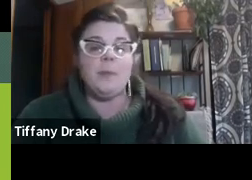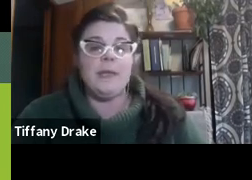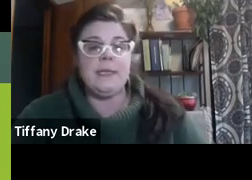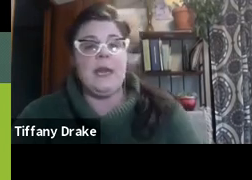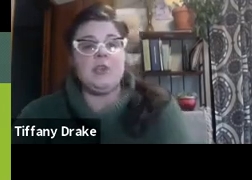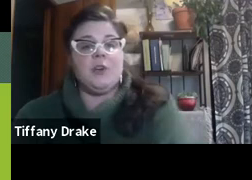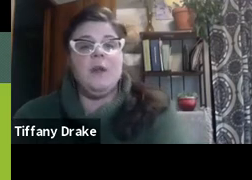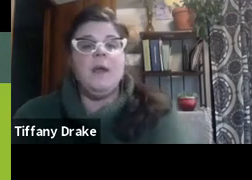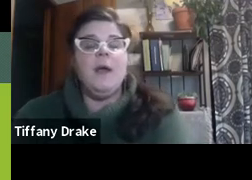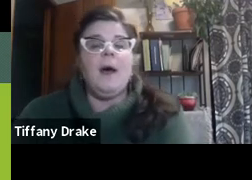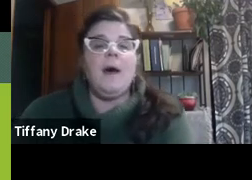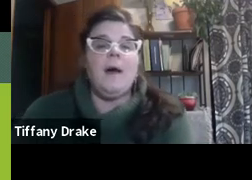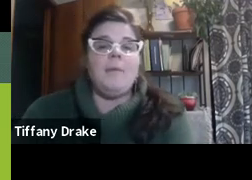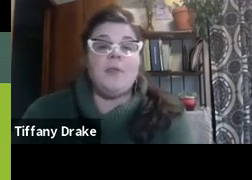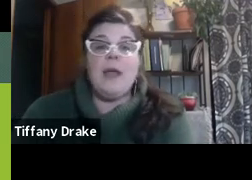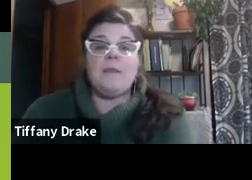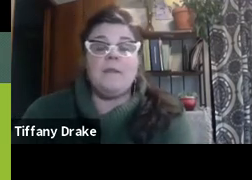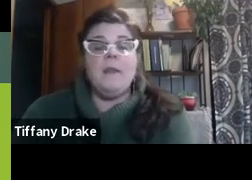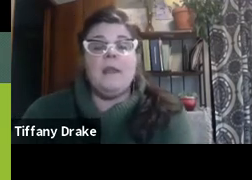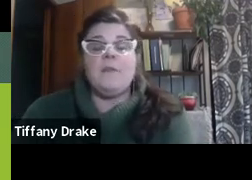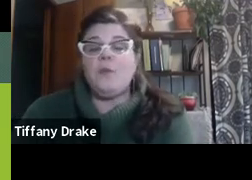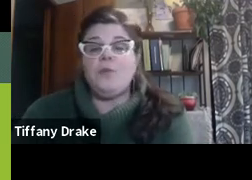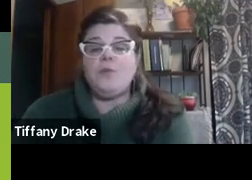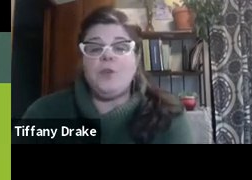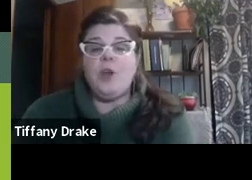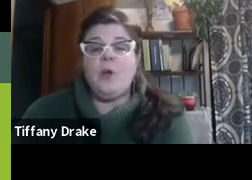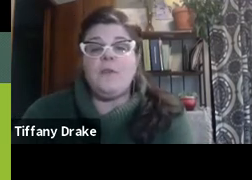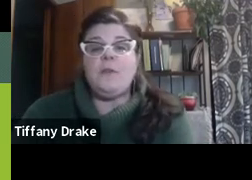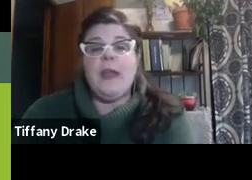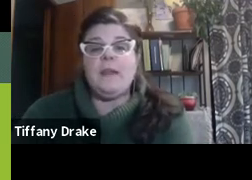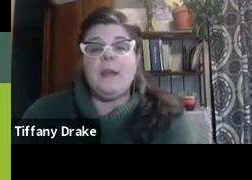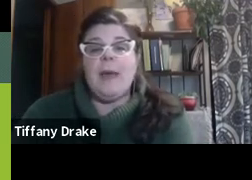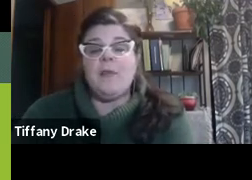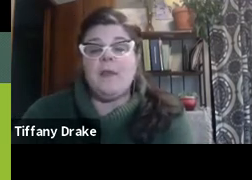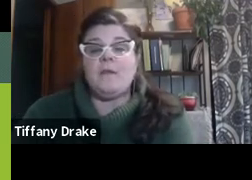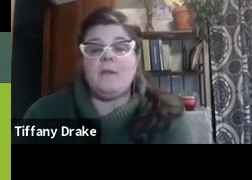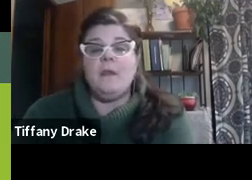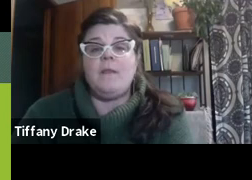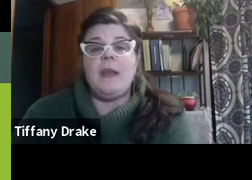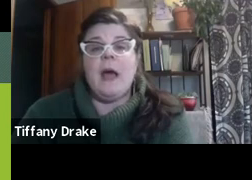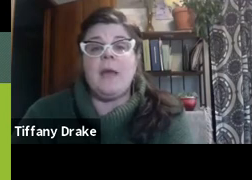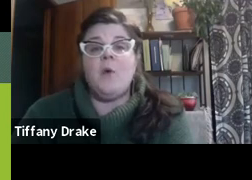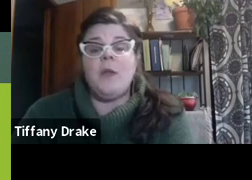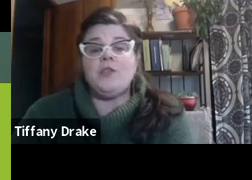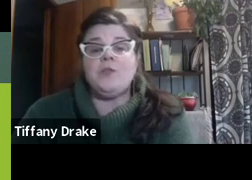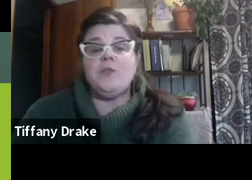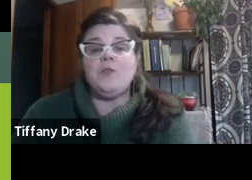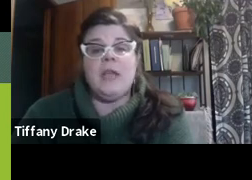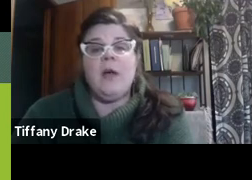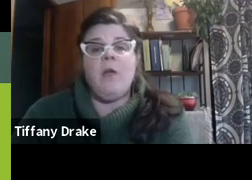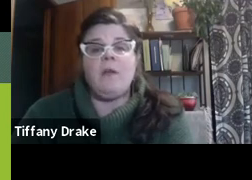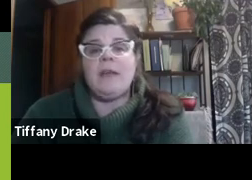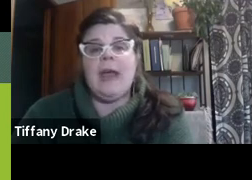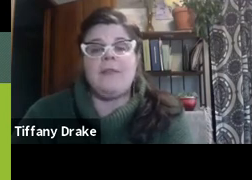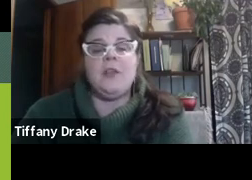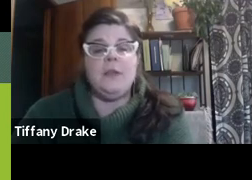learn to be a teenager. Threats, if you say anything about this, then I'm going to